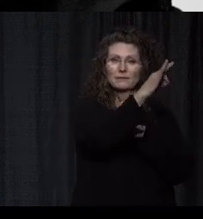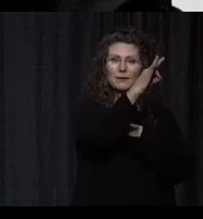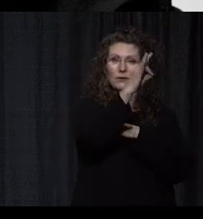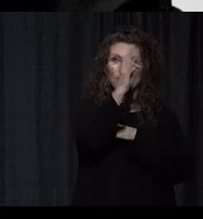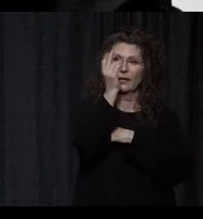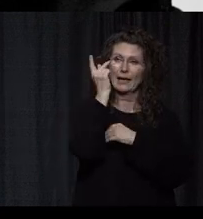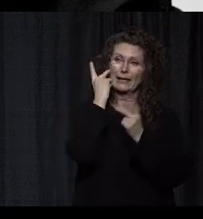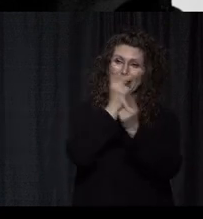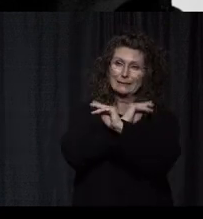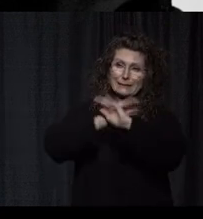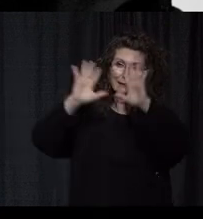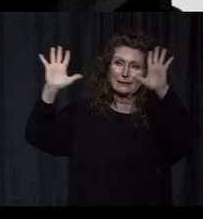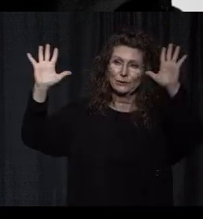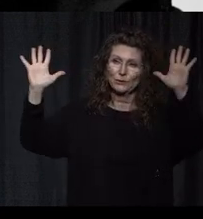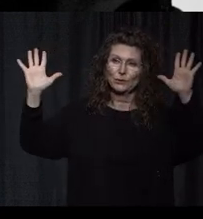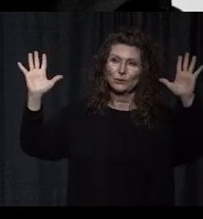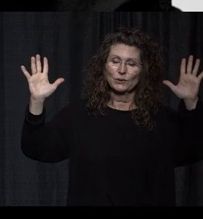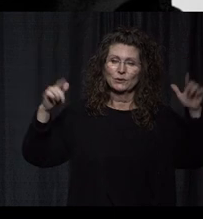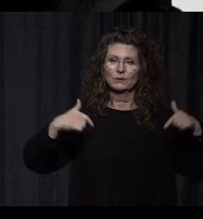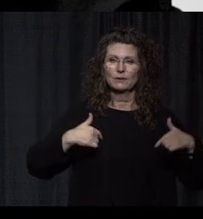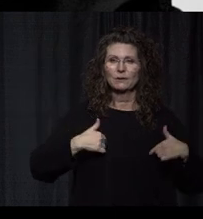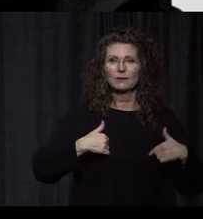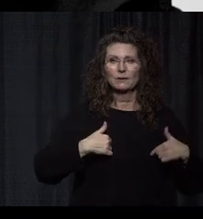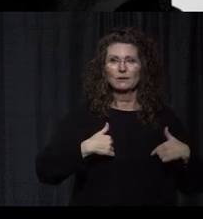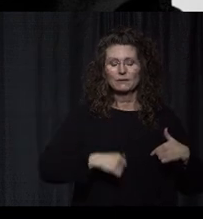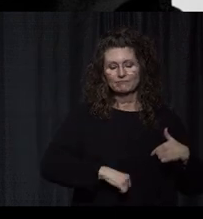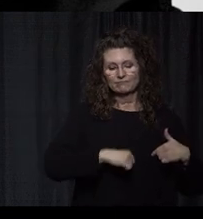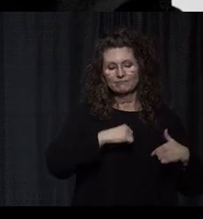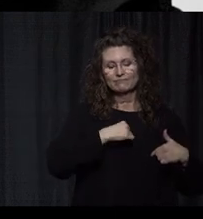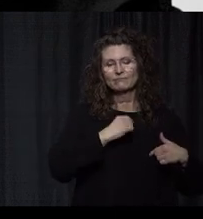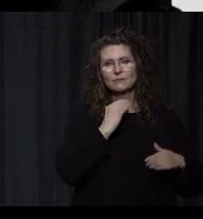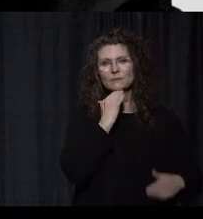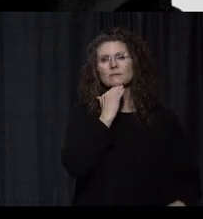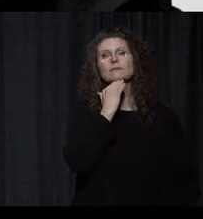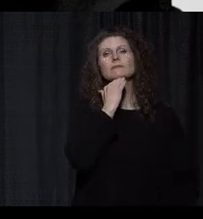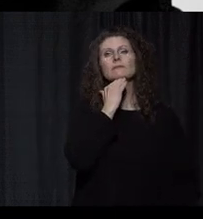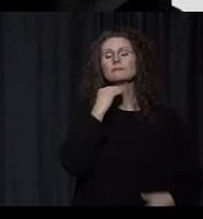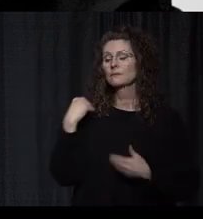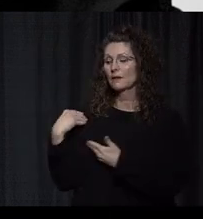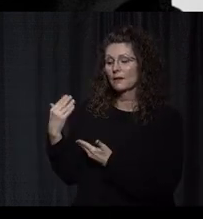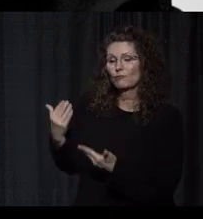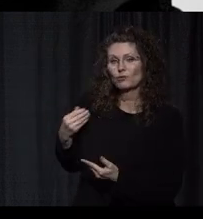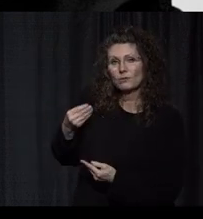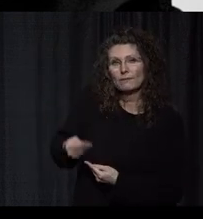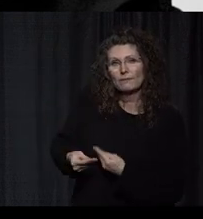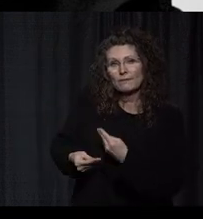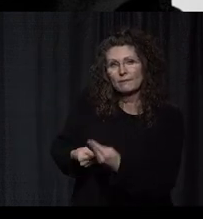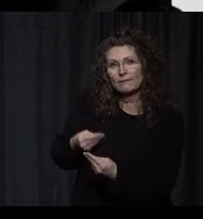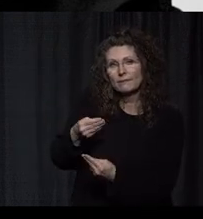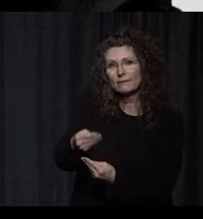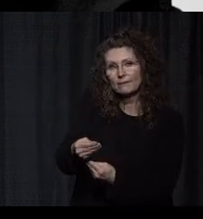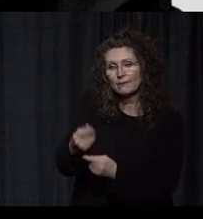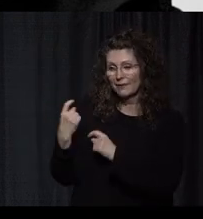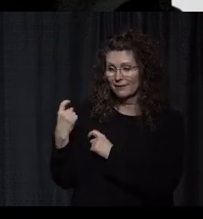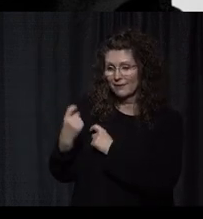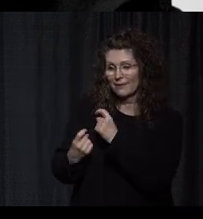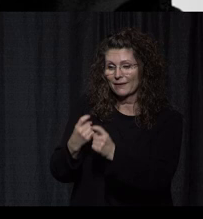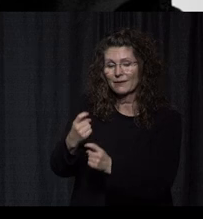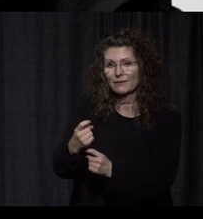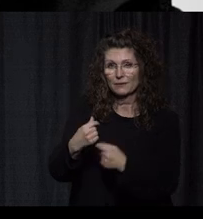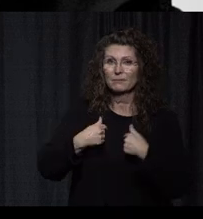clear, I rise. Bringing the gifts that my ancestors gave, I am the